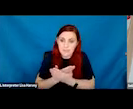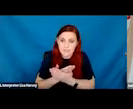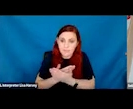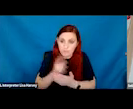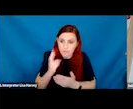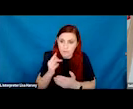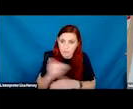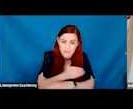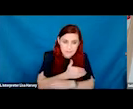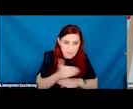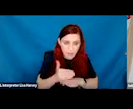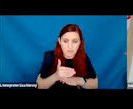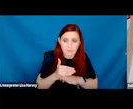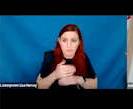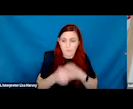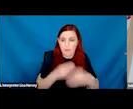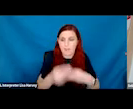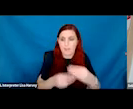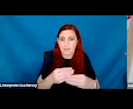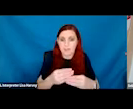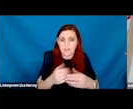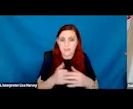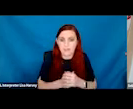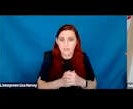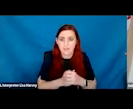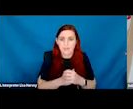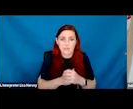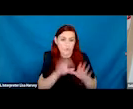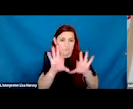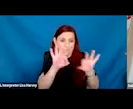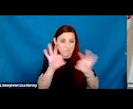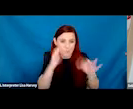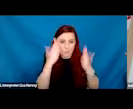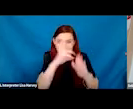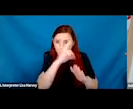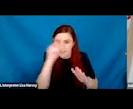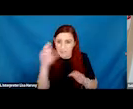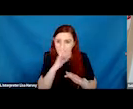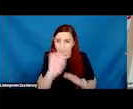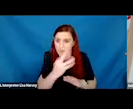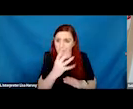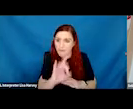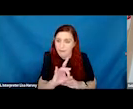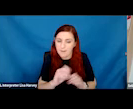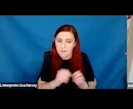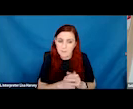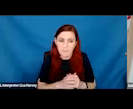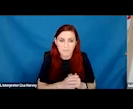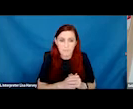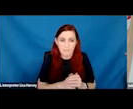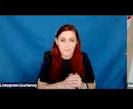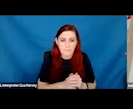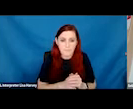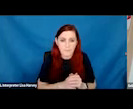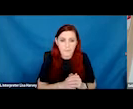the play spaces. And this is a selection of some of the accessible features within our play spaces. We've got